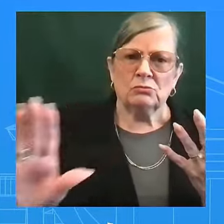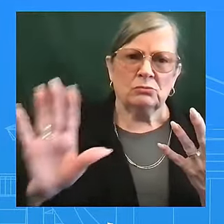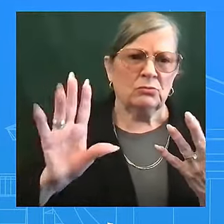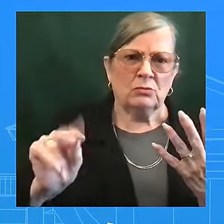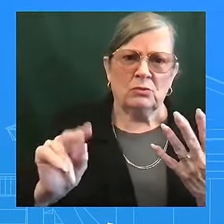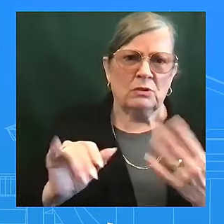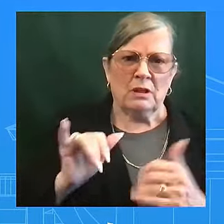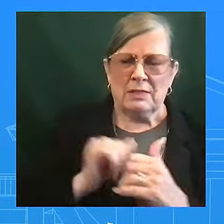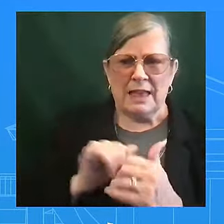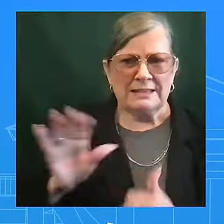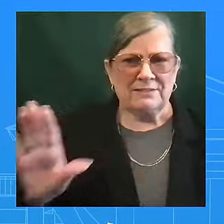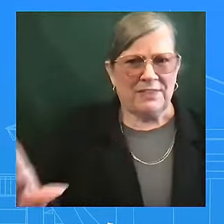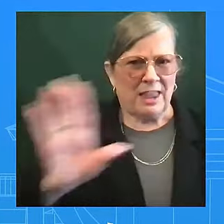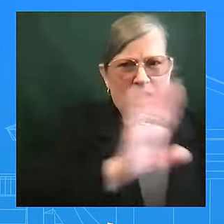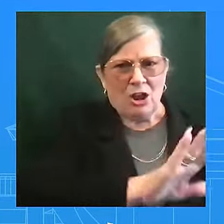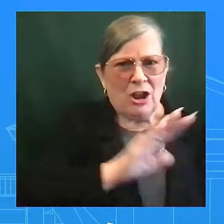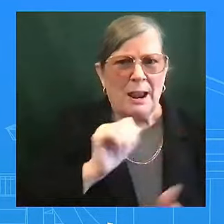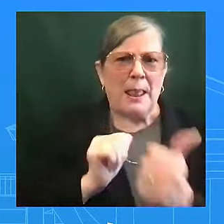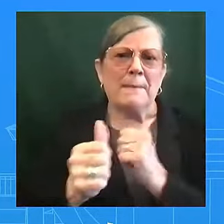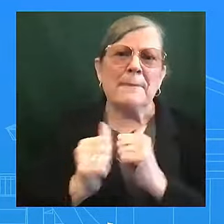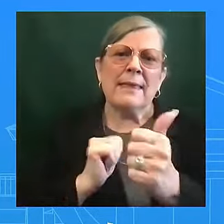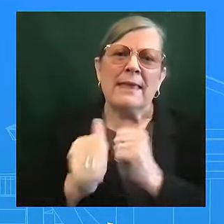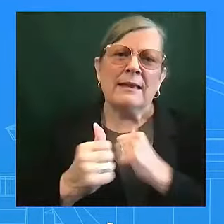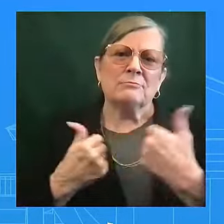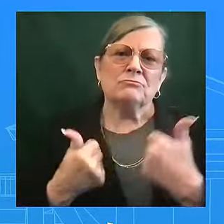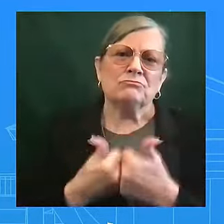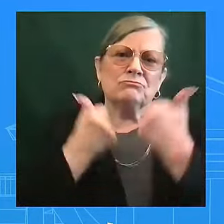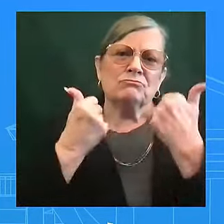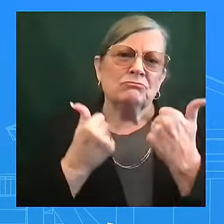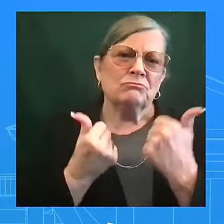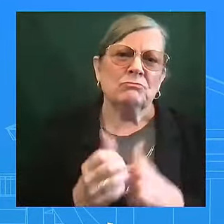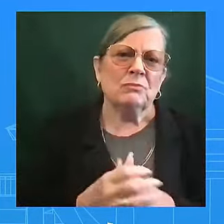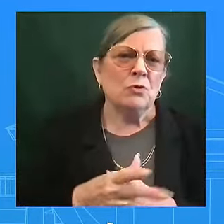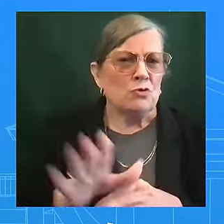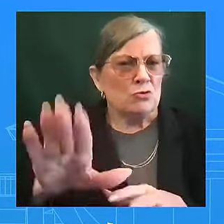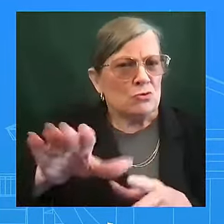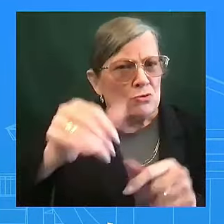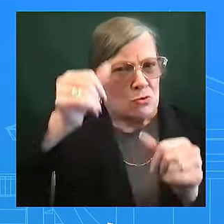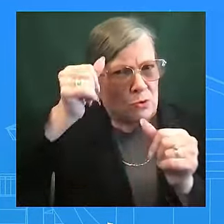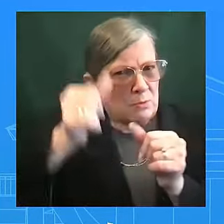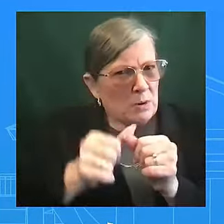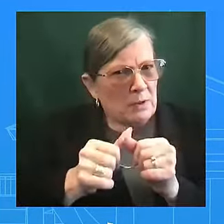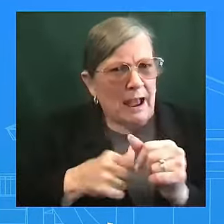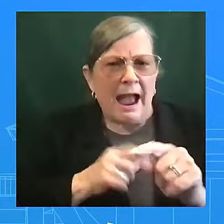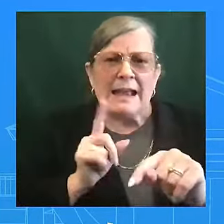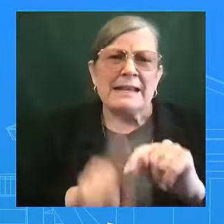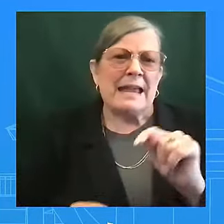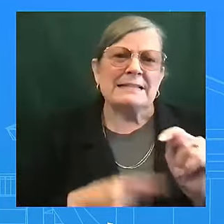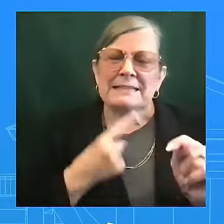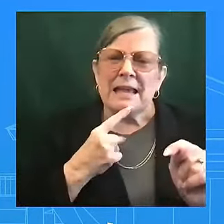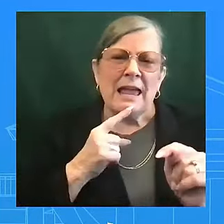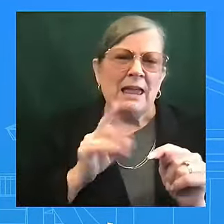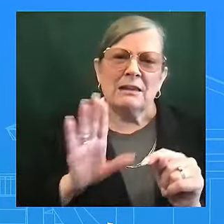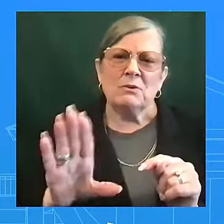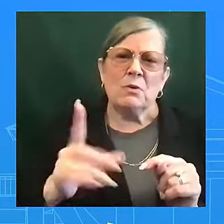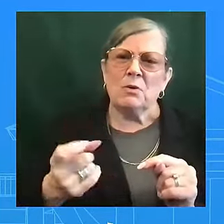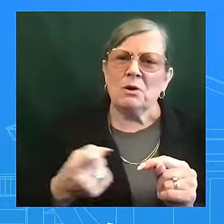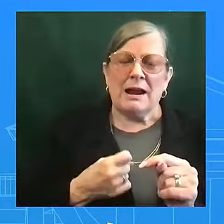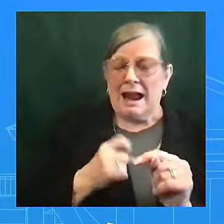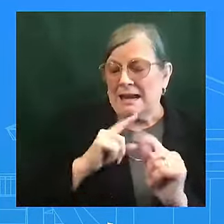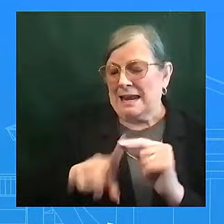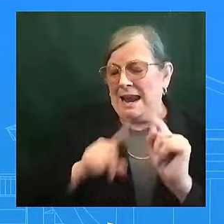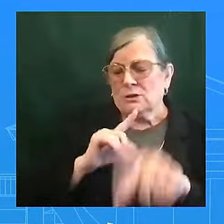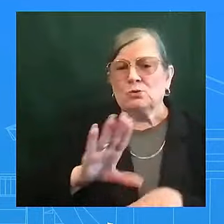Act. I gotta be mindful to that. You know that. That is, I can't answer that question. But one different way. But I can talk to contrast. You asked me